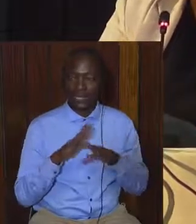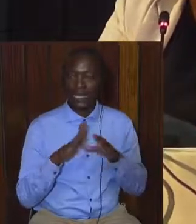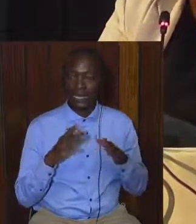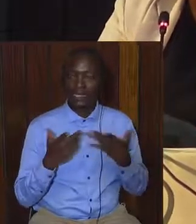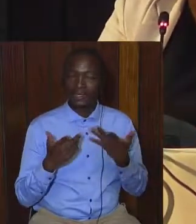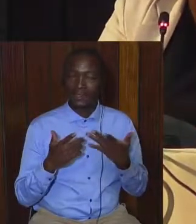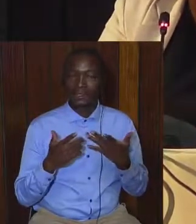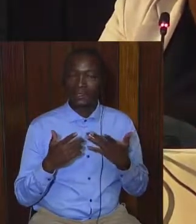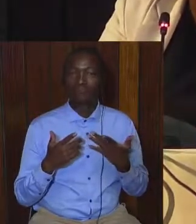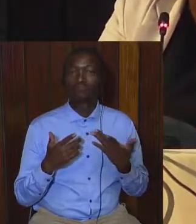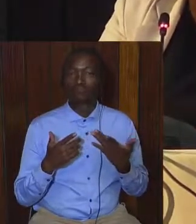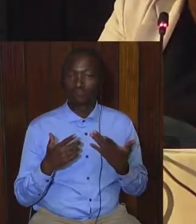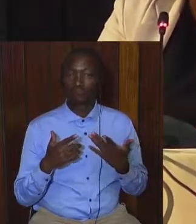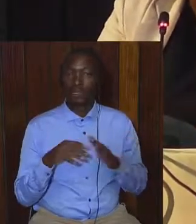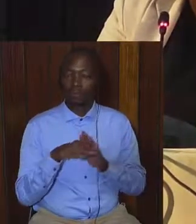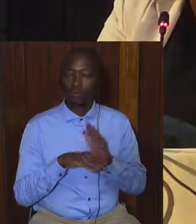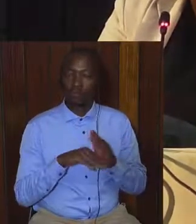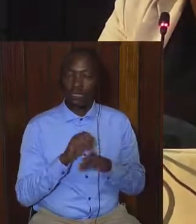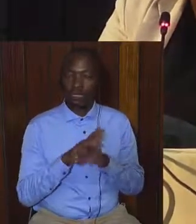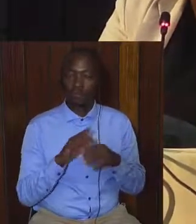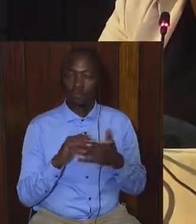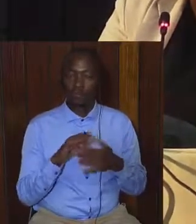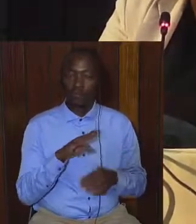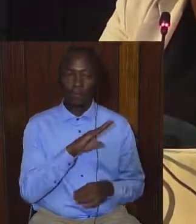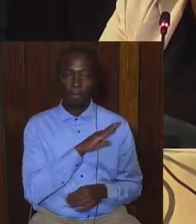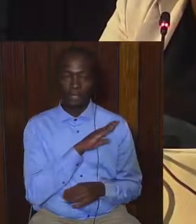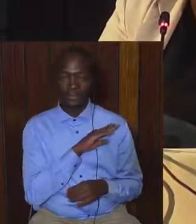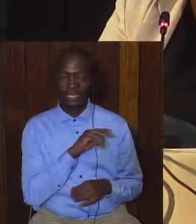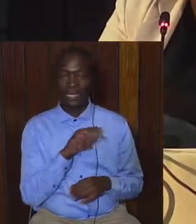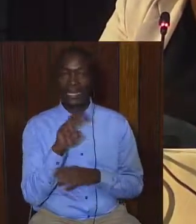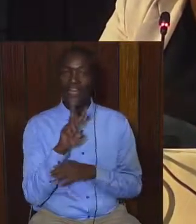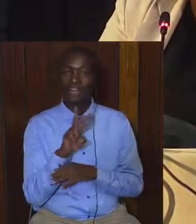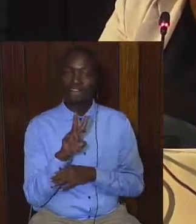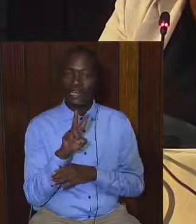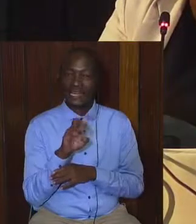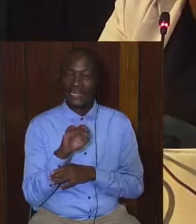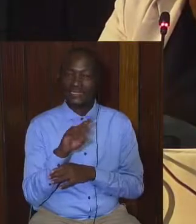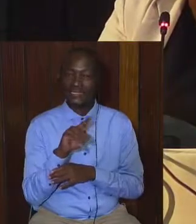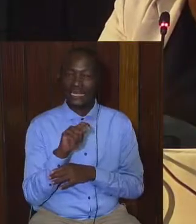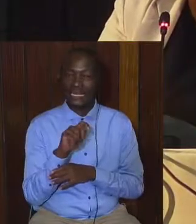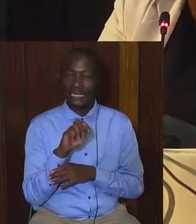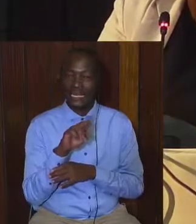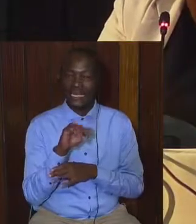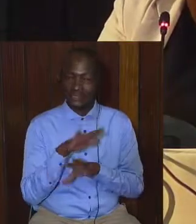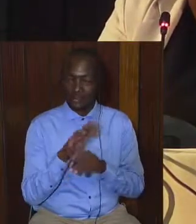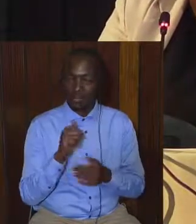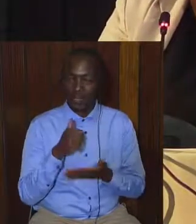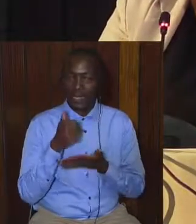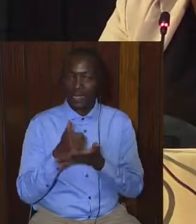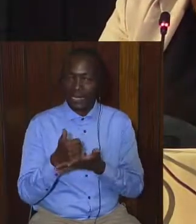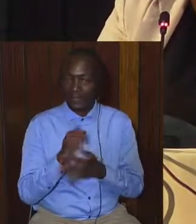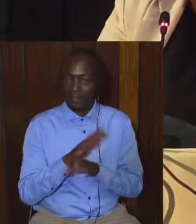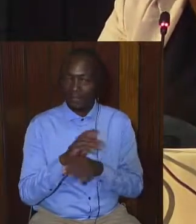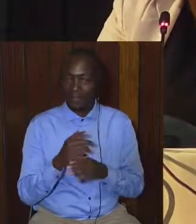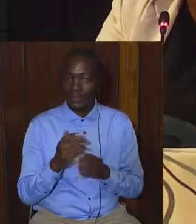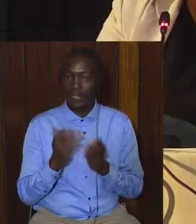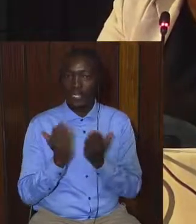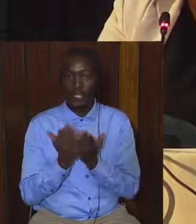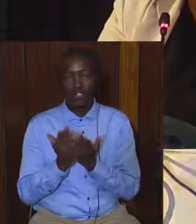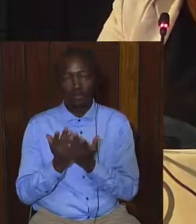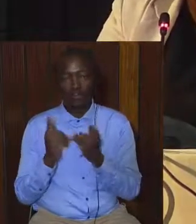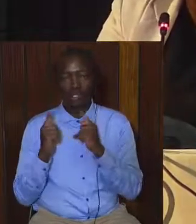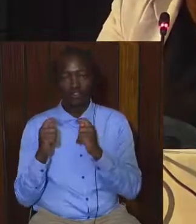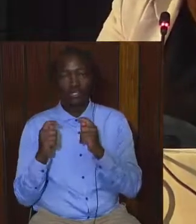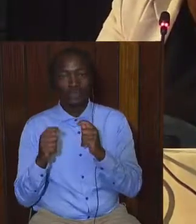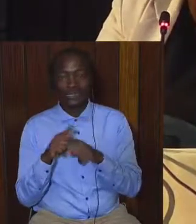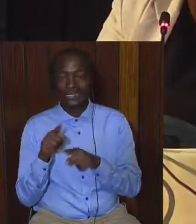for military veterans who were assisting on the COVID-19, the scholar transport. Now, this